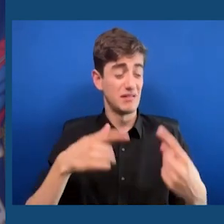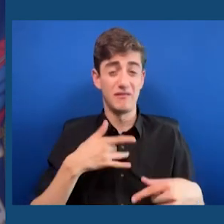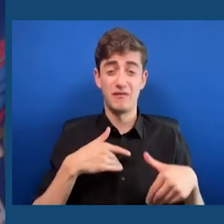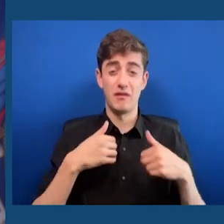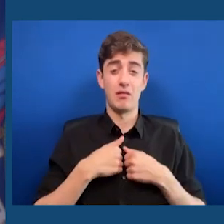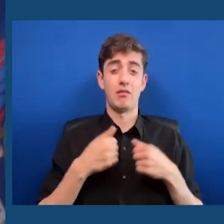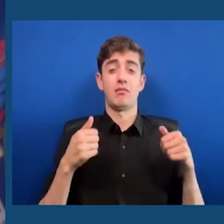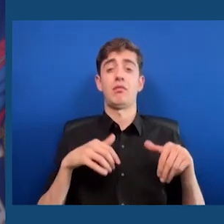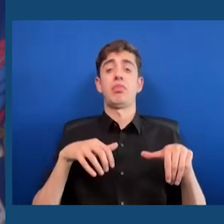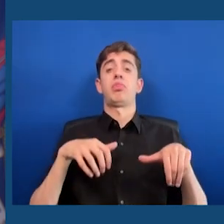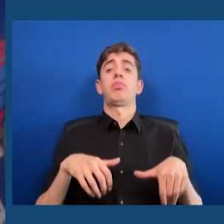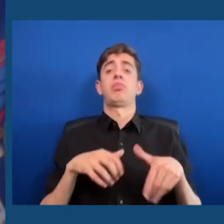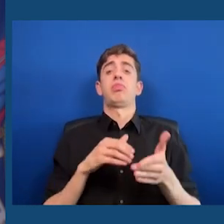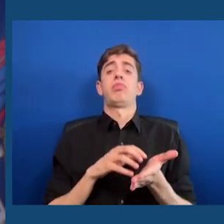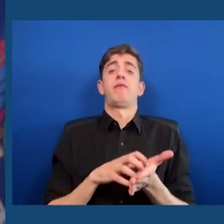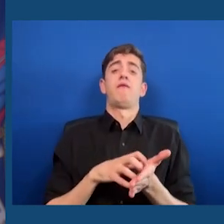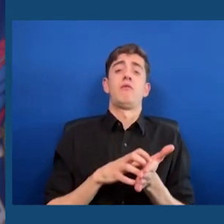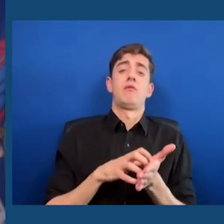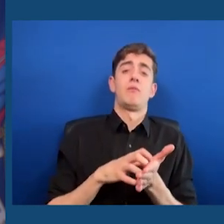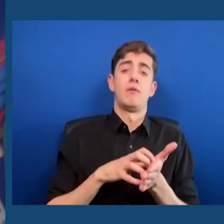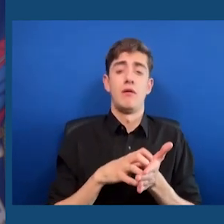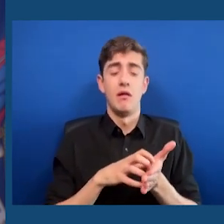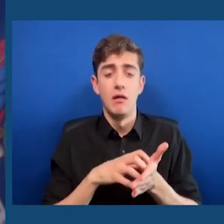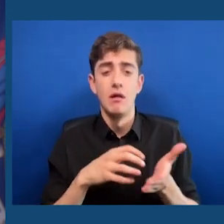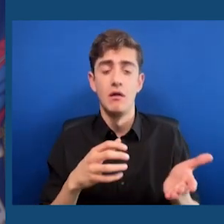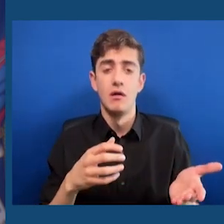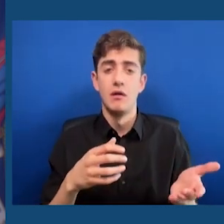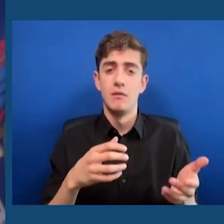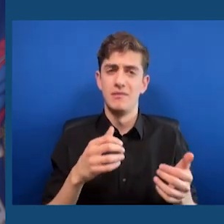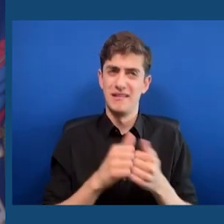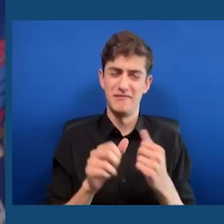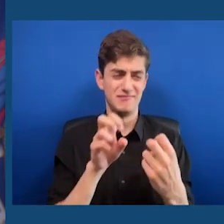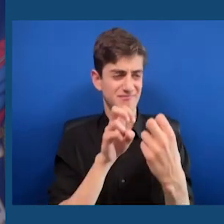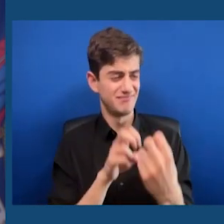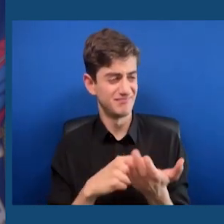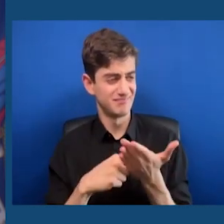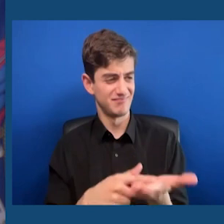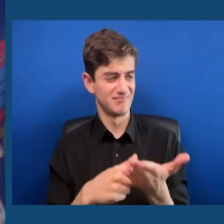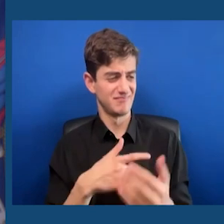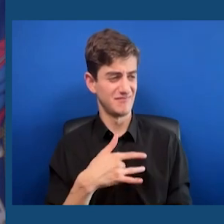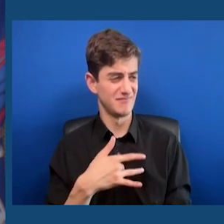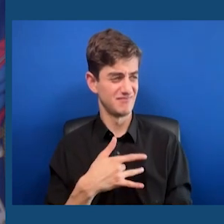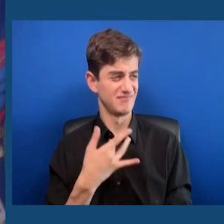conversations, I left them even more committed to do something about it. So that's why today,